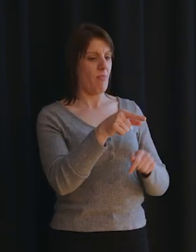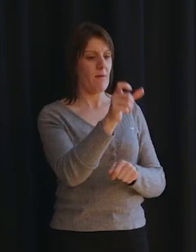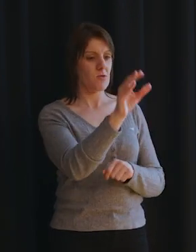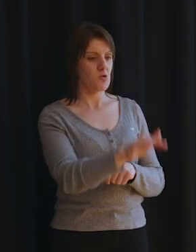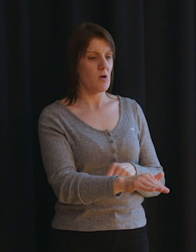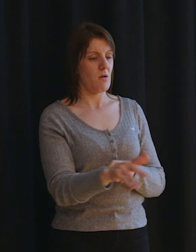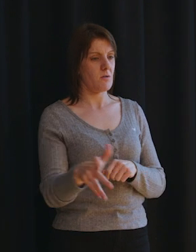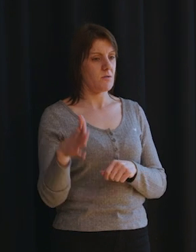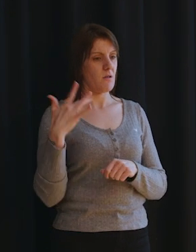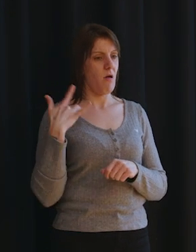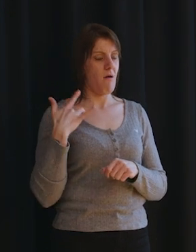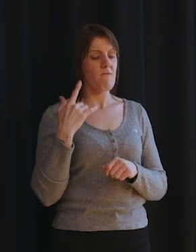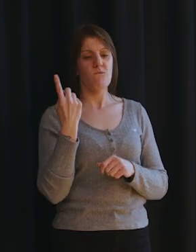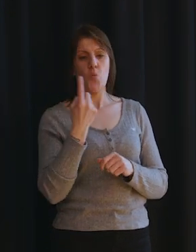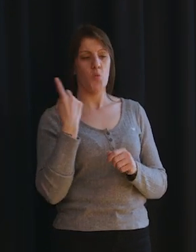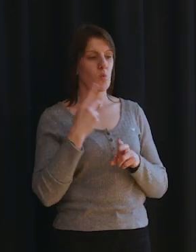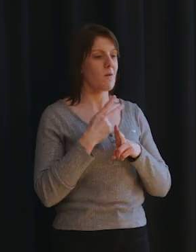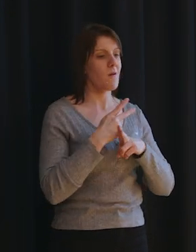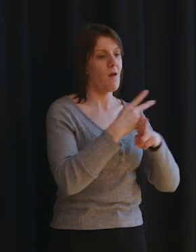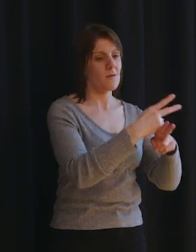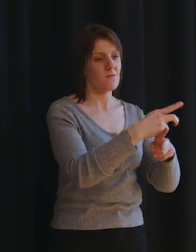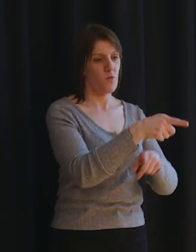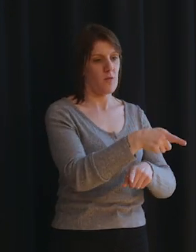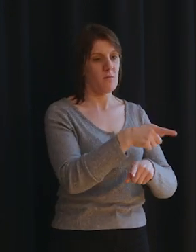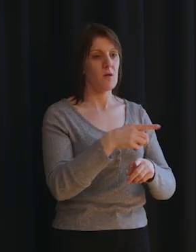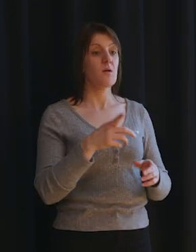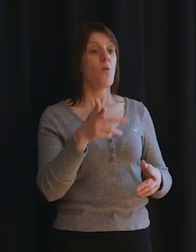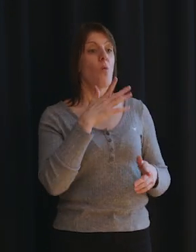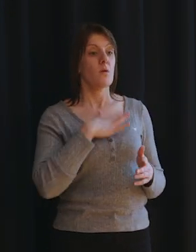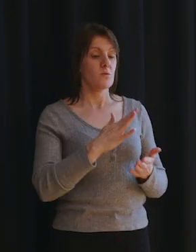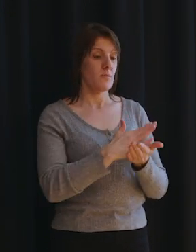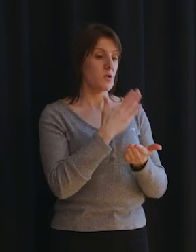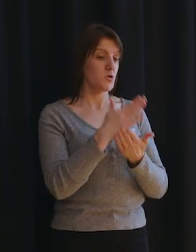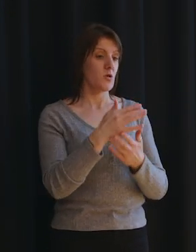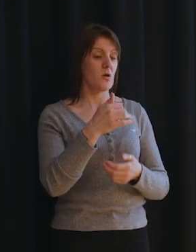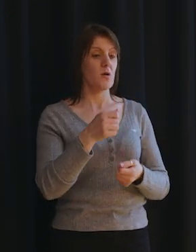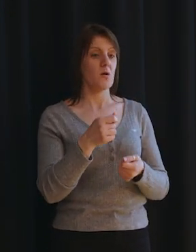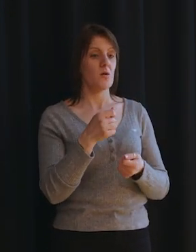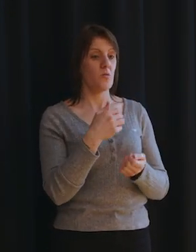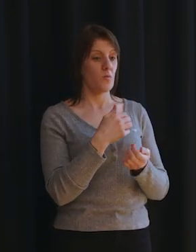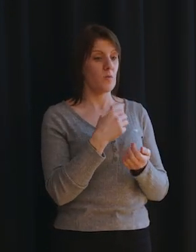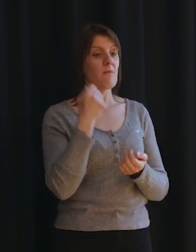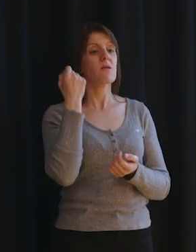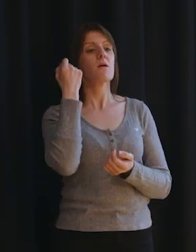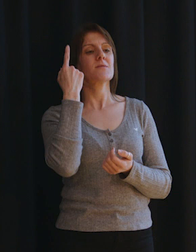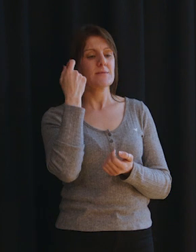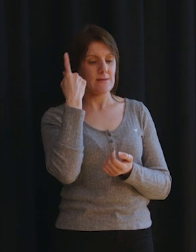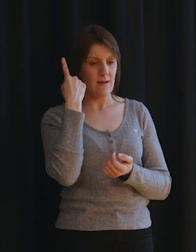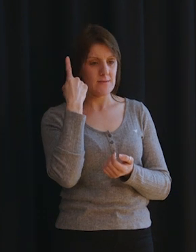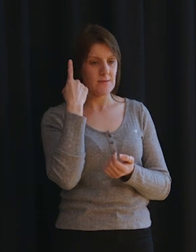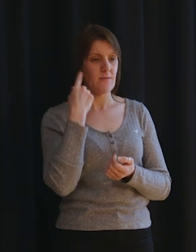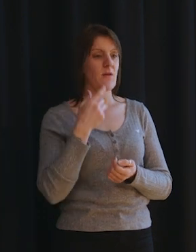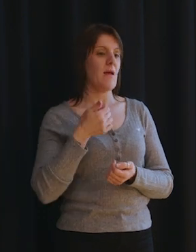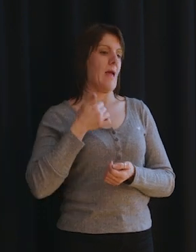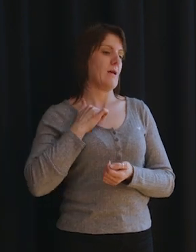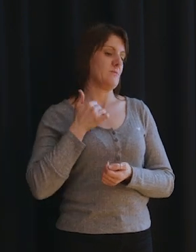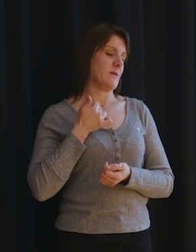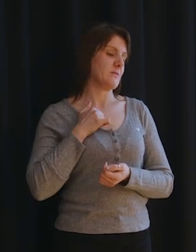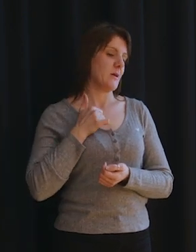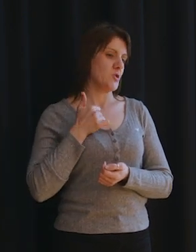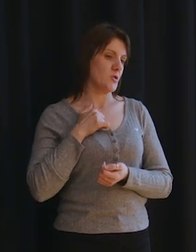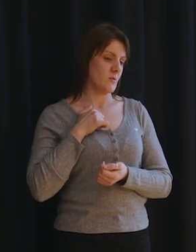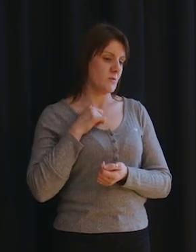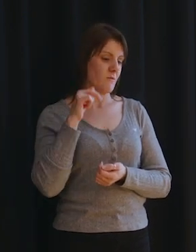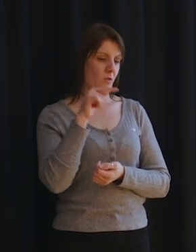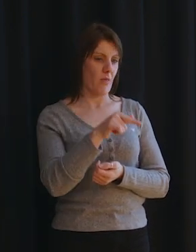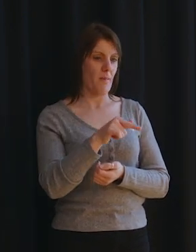whoever sort of cares for them. So what we want to do is make sure that we kind of work with them and have an understanding around kind of expectations